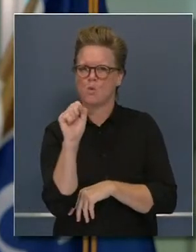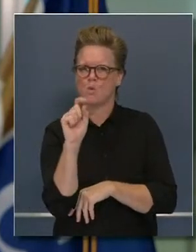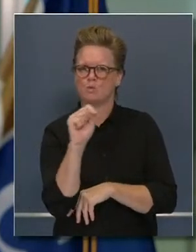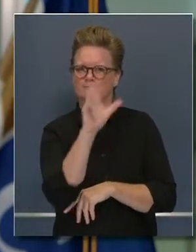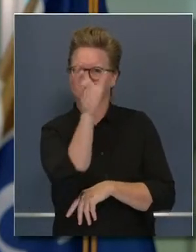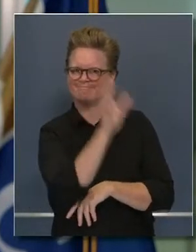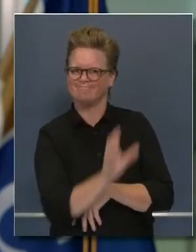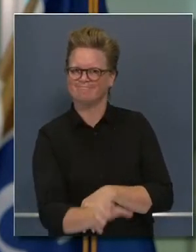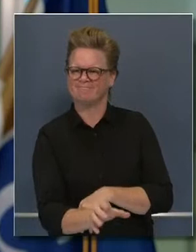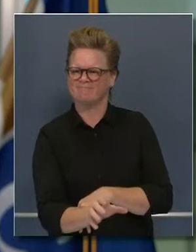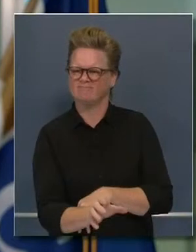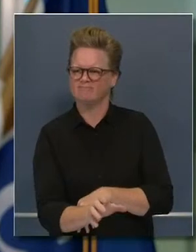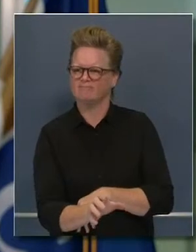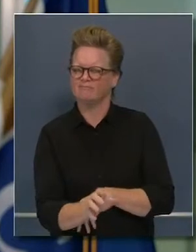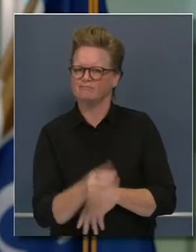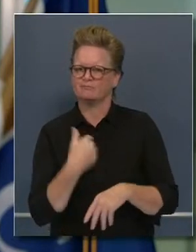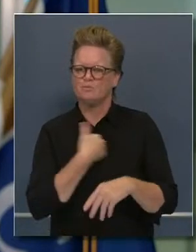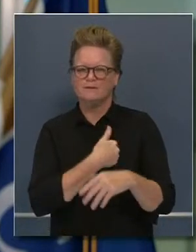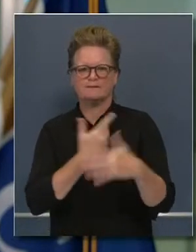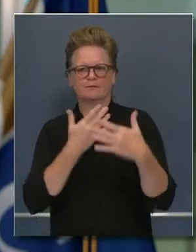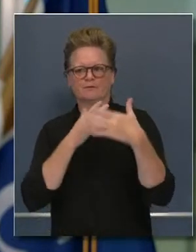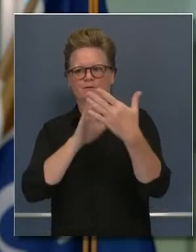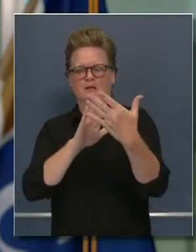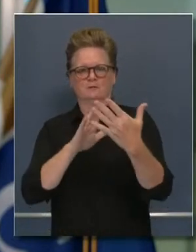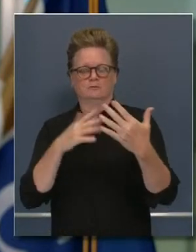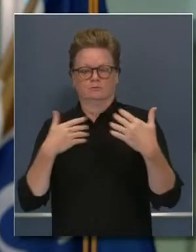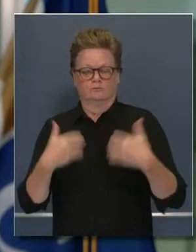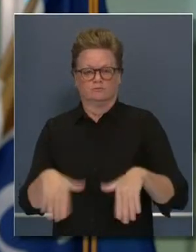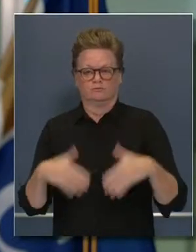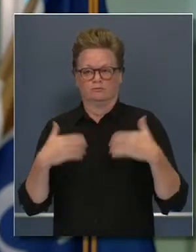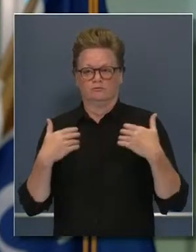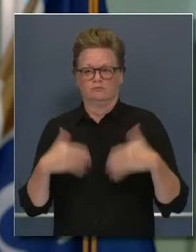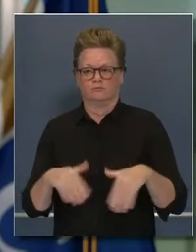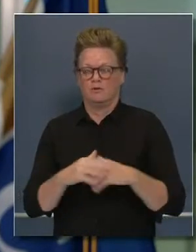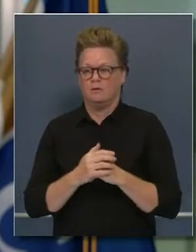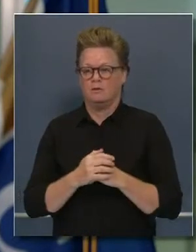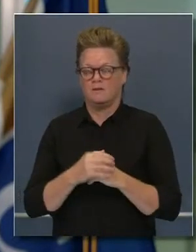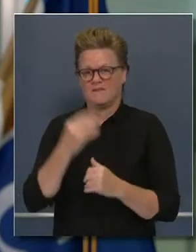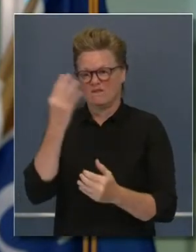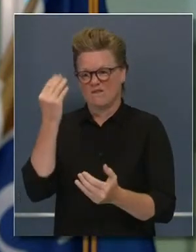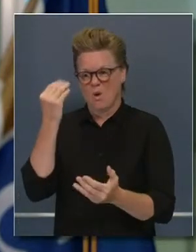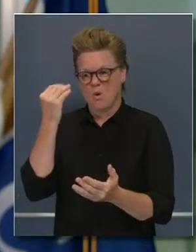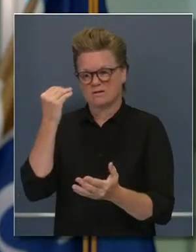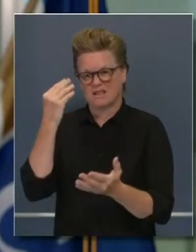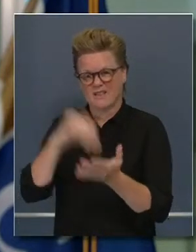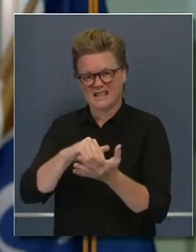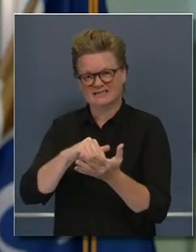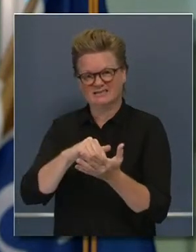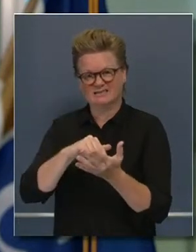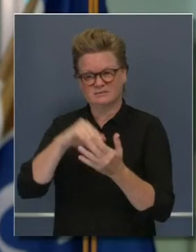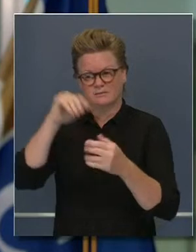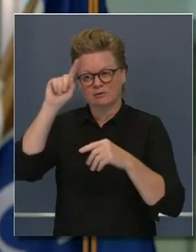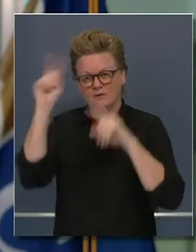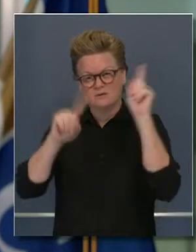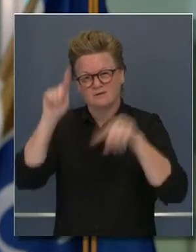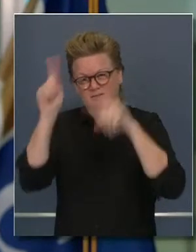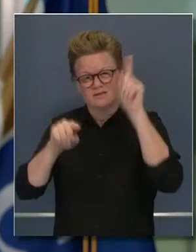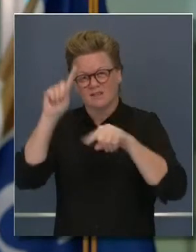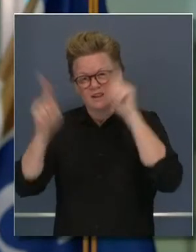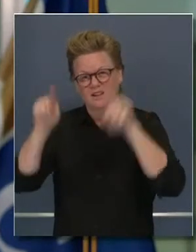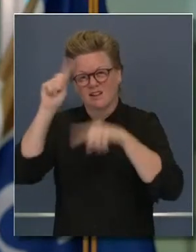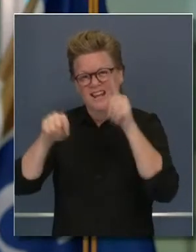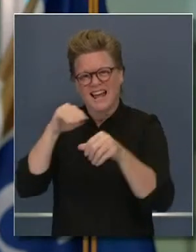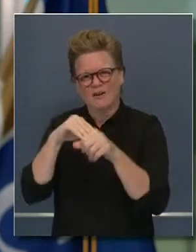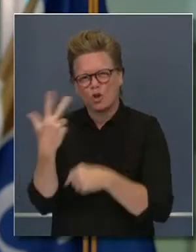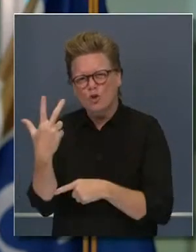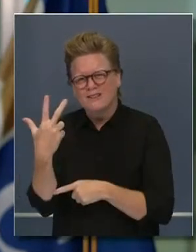are dealing with the reality of some 14,000 lightning strikes over a 72-hour period. Trust me, that did not occur last